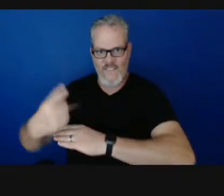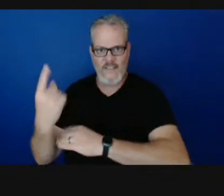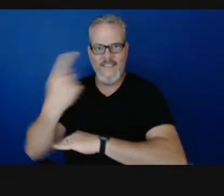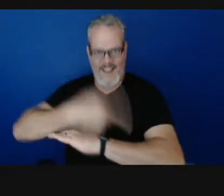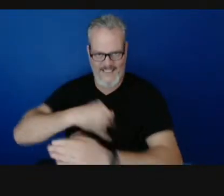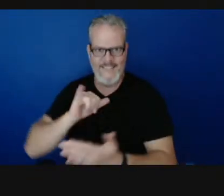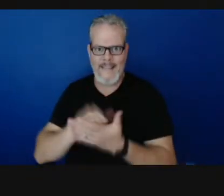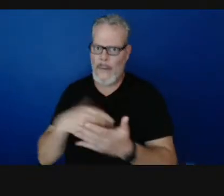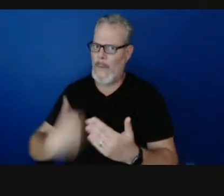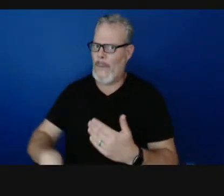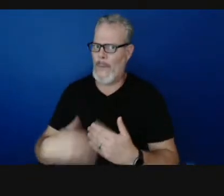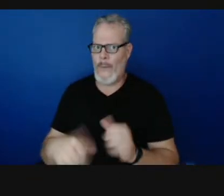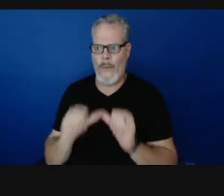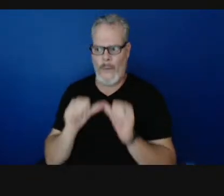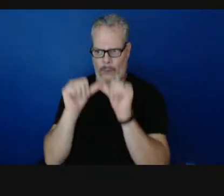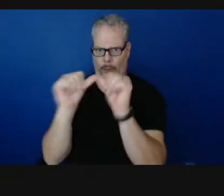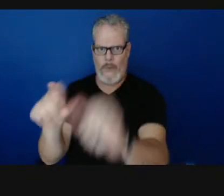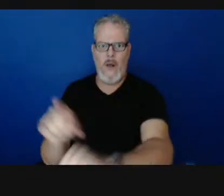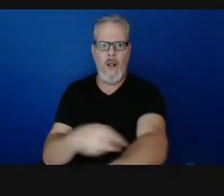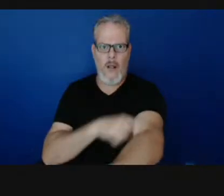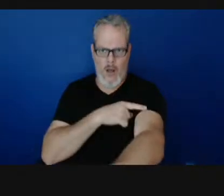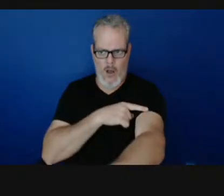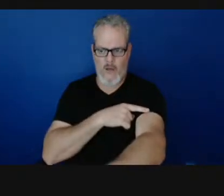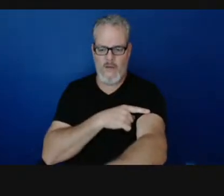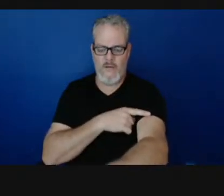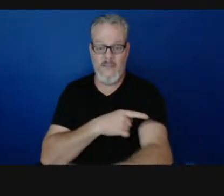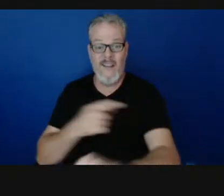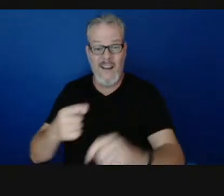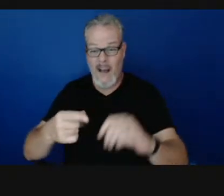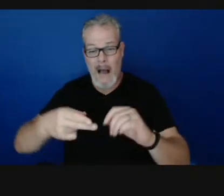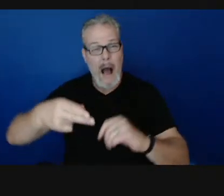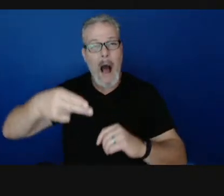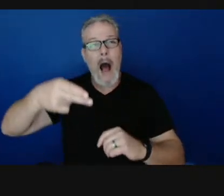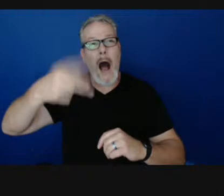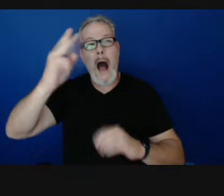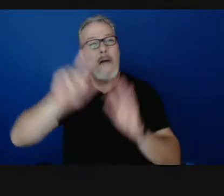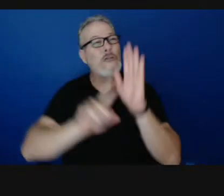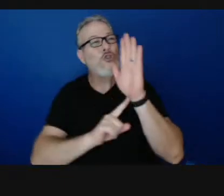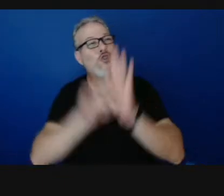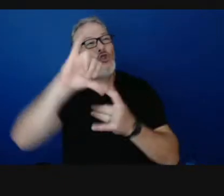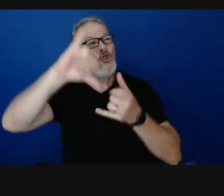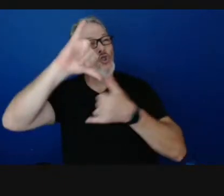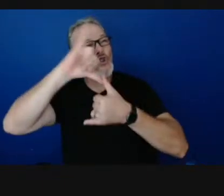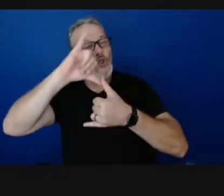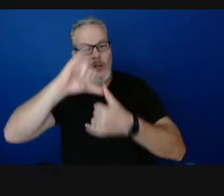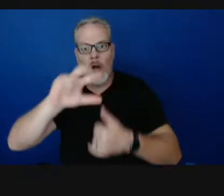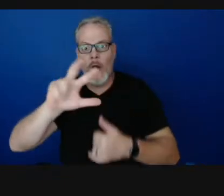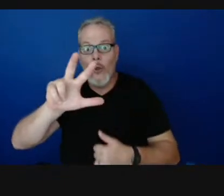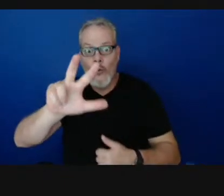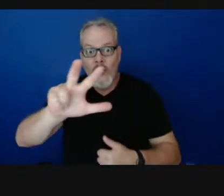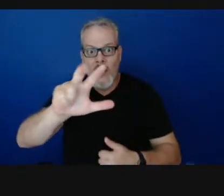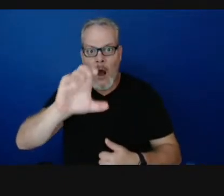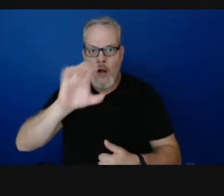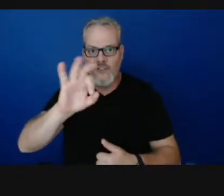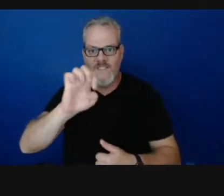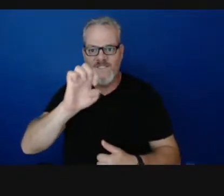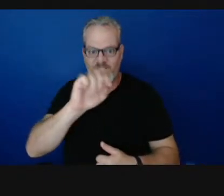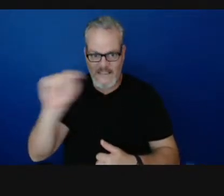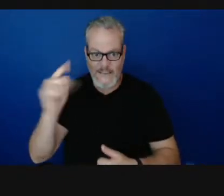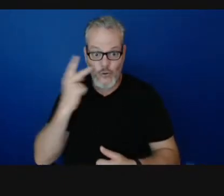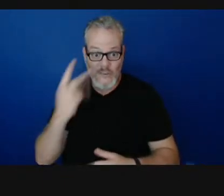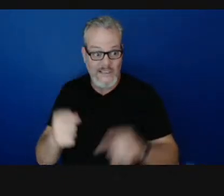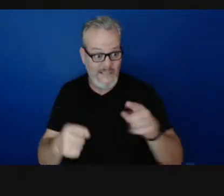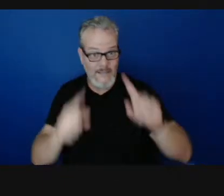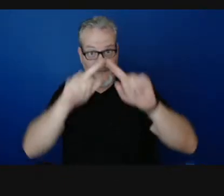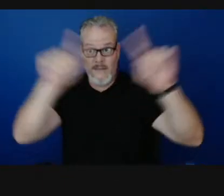longest. The highest lava fountains were about 300 feet. You can see the photo on the left shows